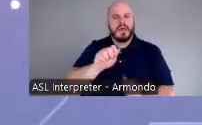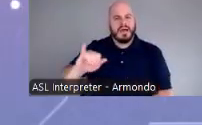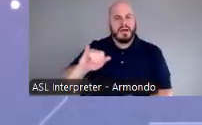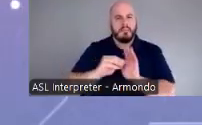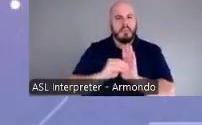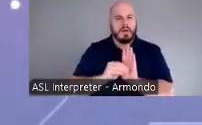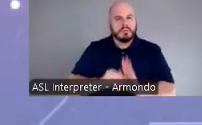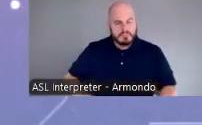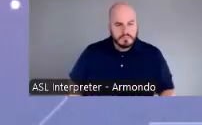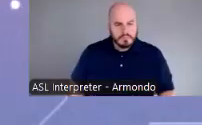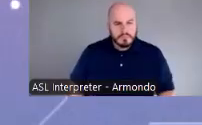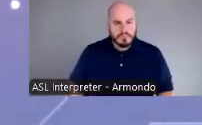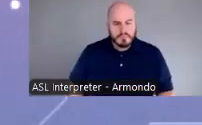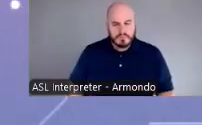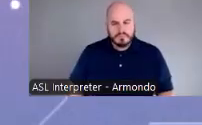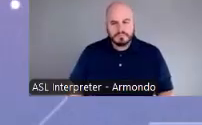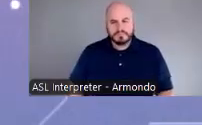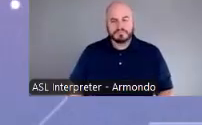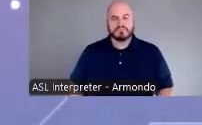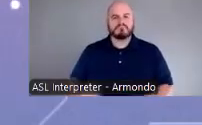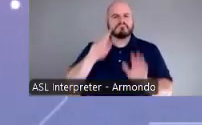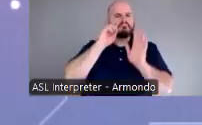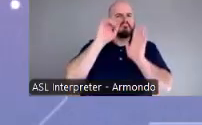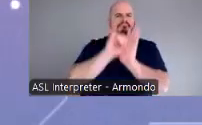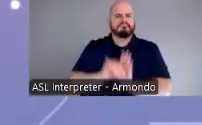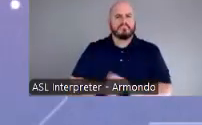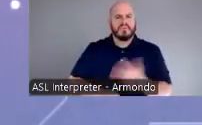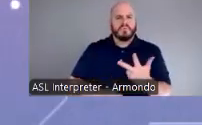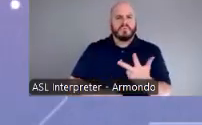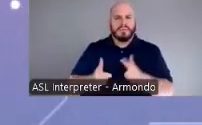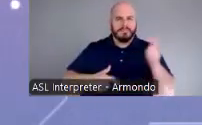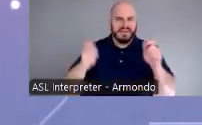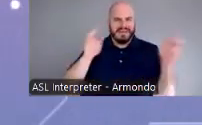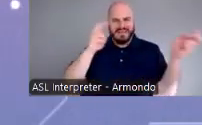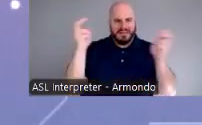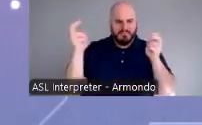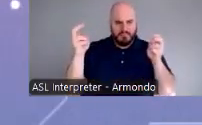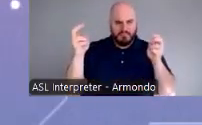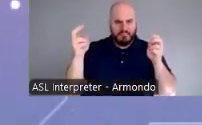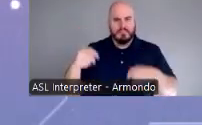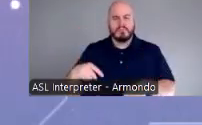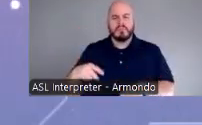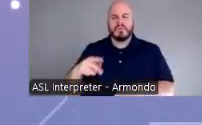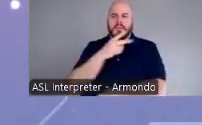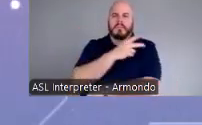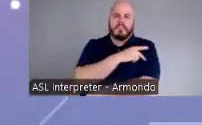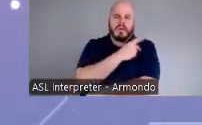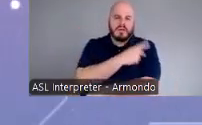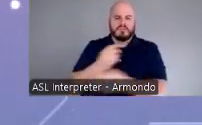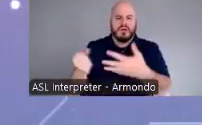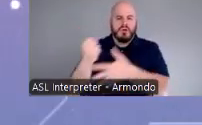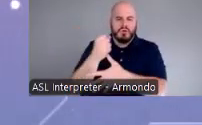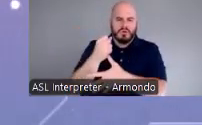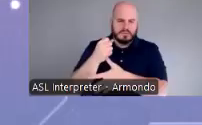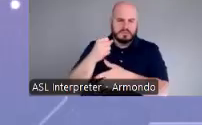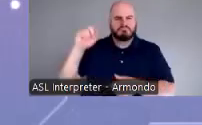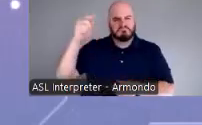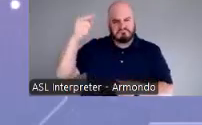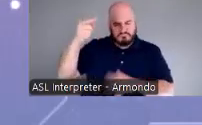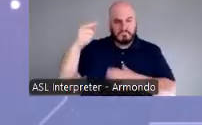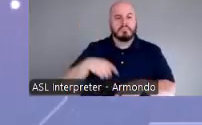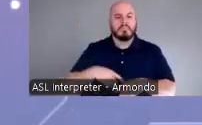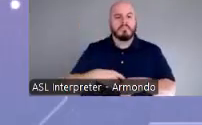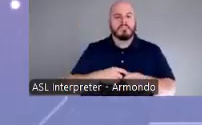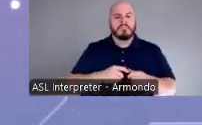they identify is that 3 big themes. One big theme is patient priorities is the number 1. Adaptability